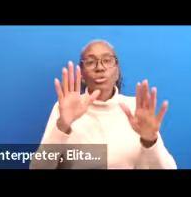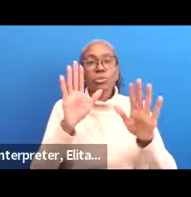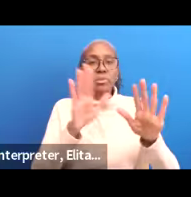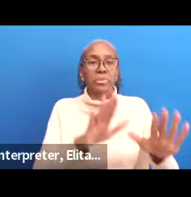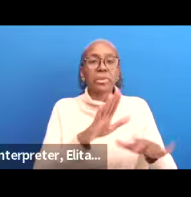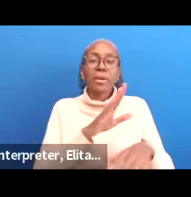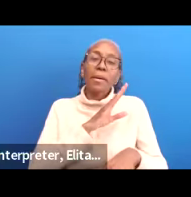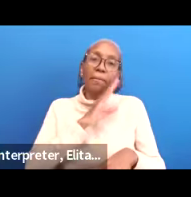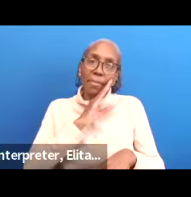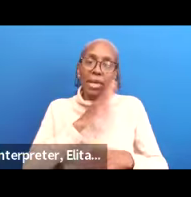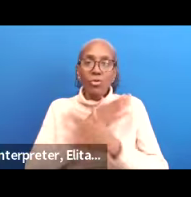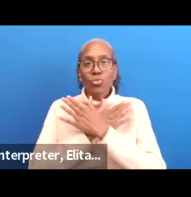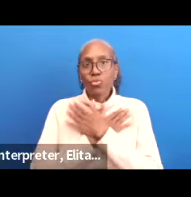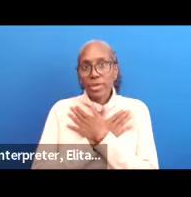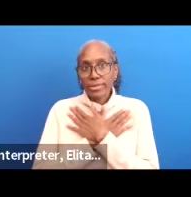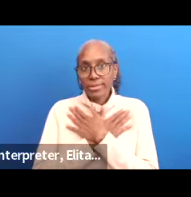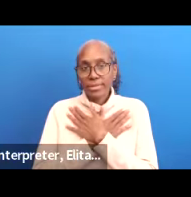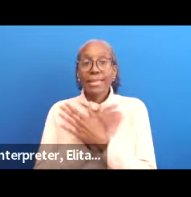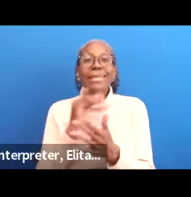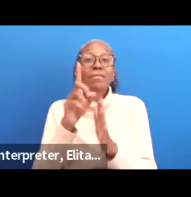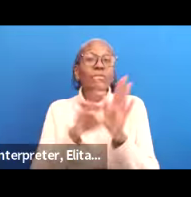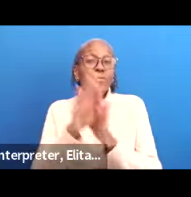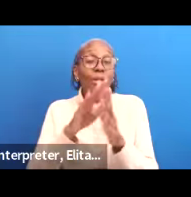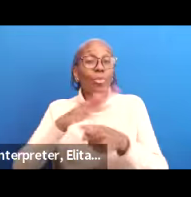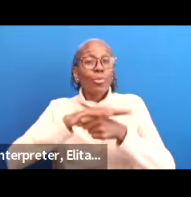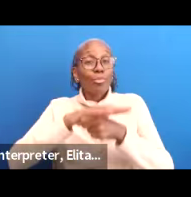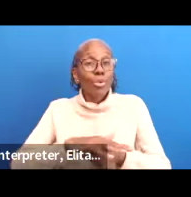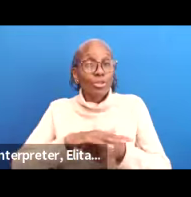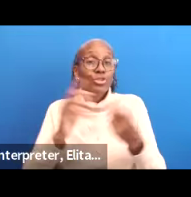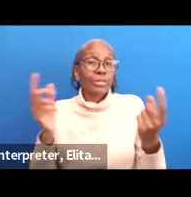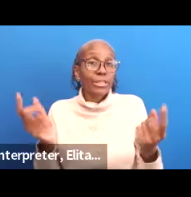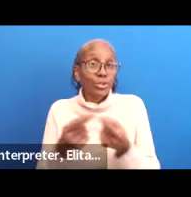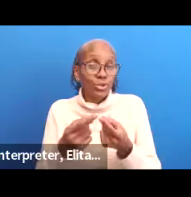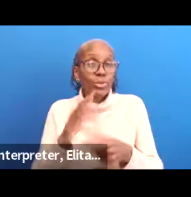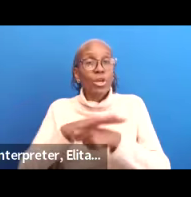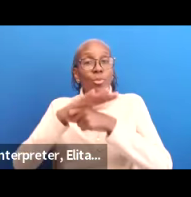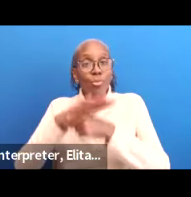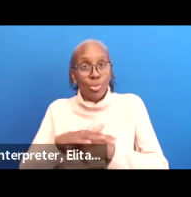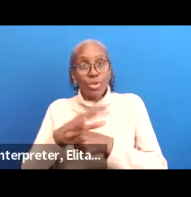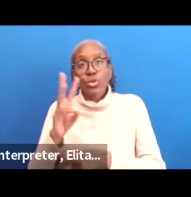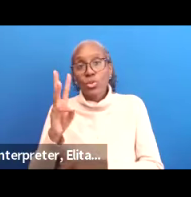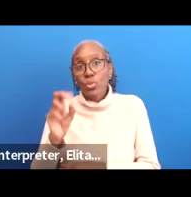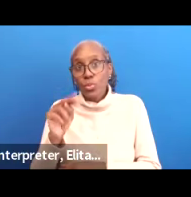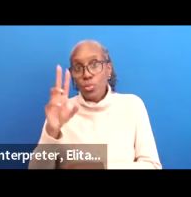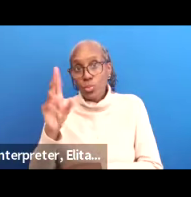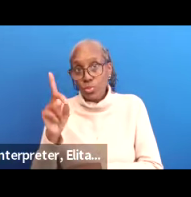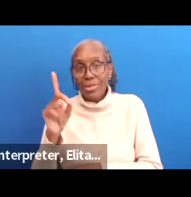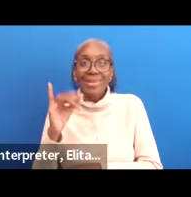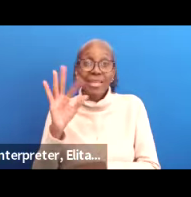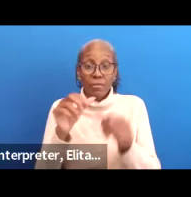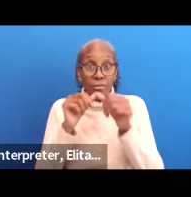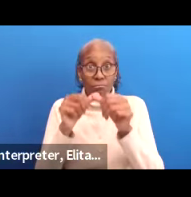do develop a pressure wound or pressure injury. And if you have a persistent